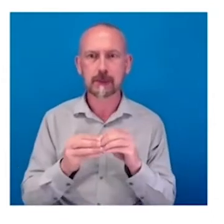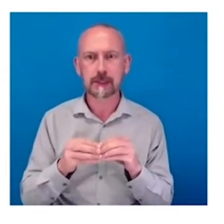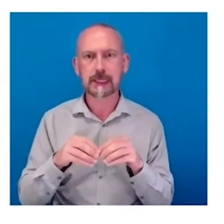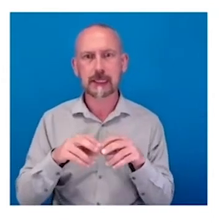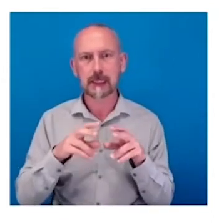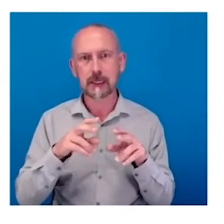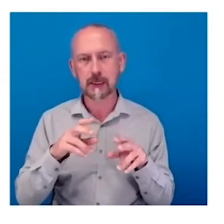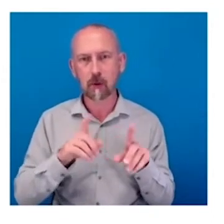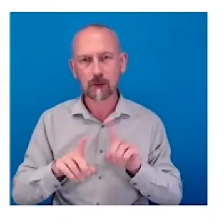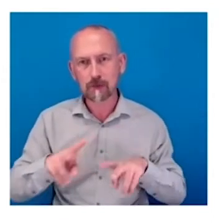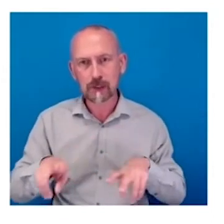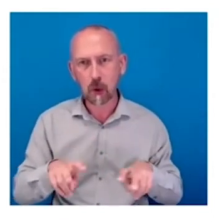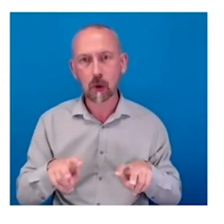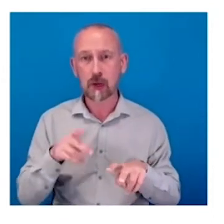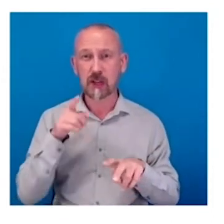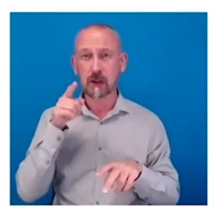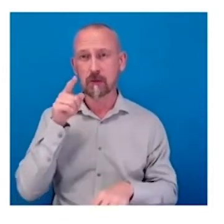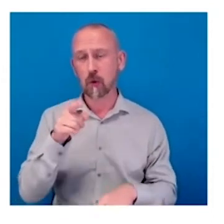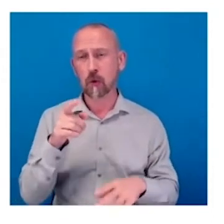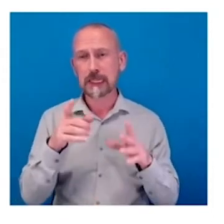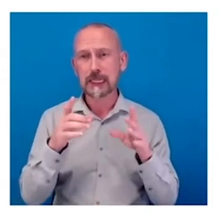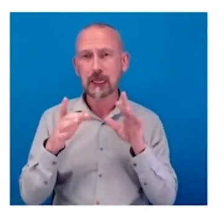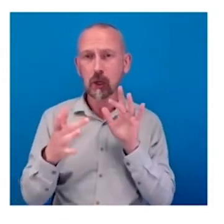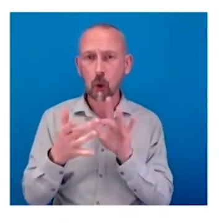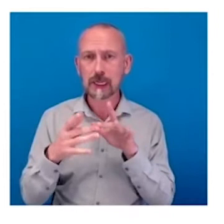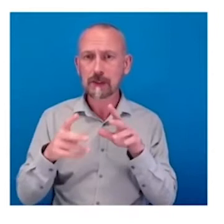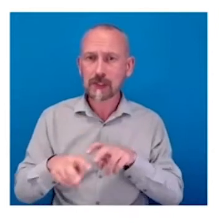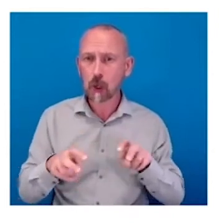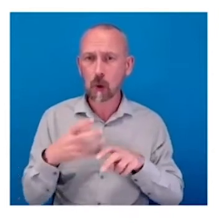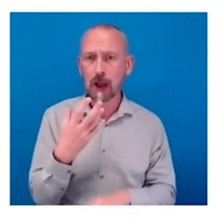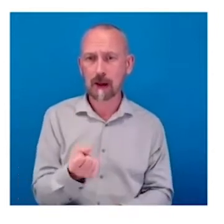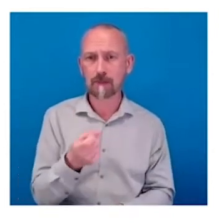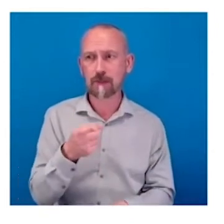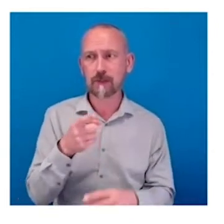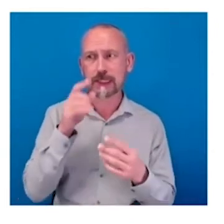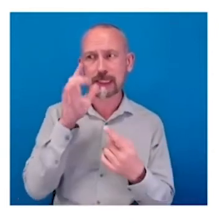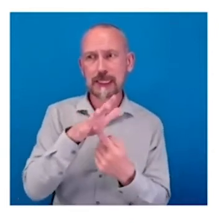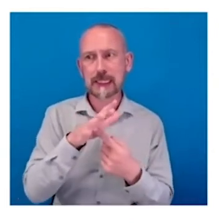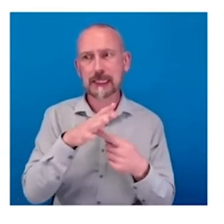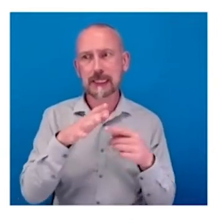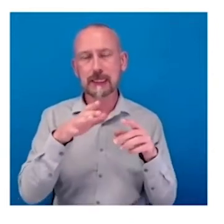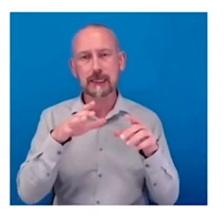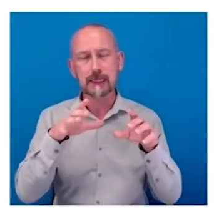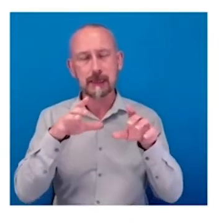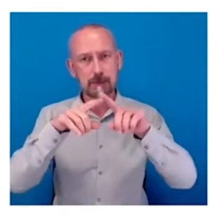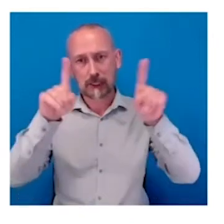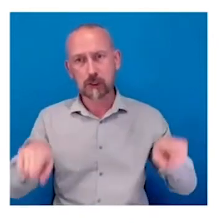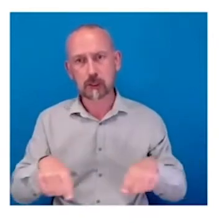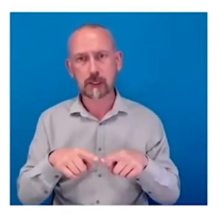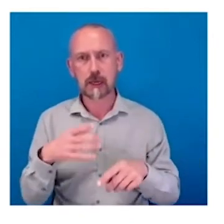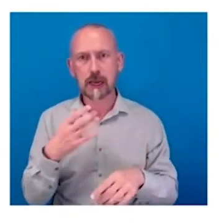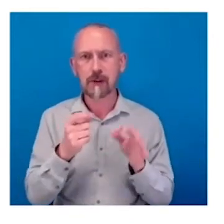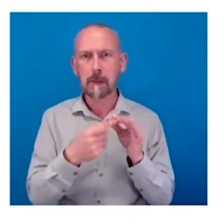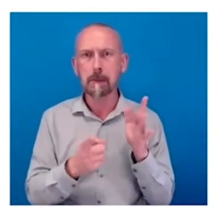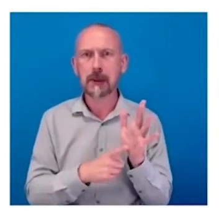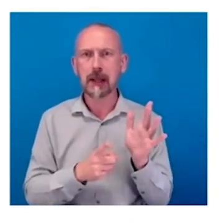I've got a number of different pictures from that concept video where it's entitled A Family Day Out. And we show Bill, who's the central character,